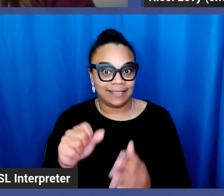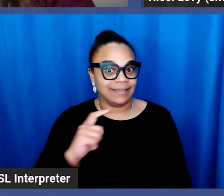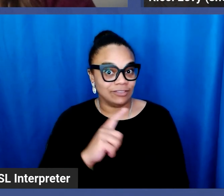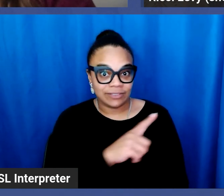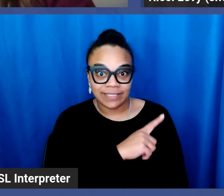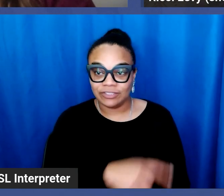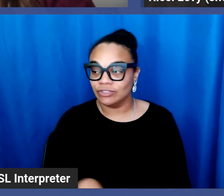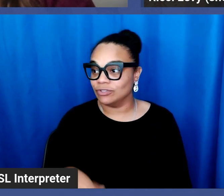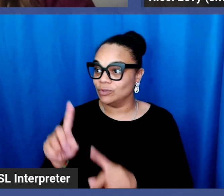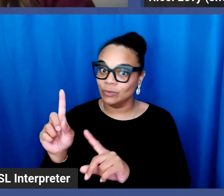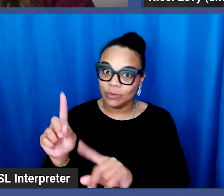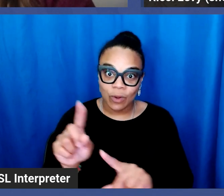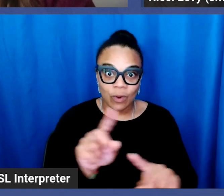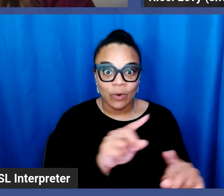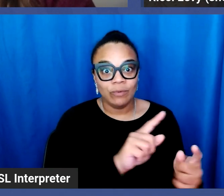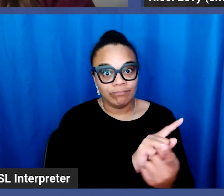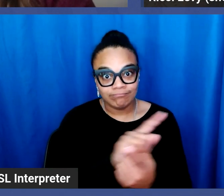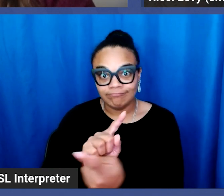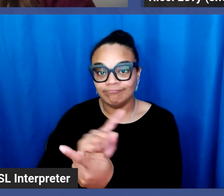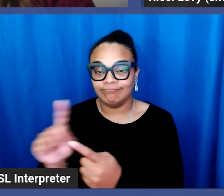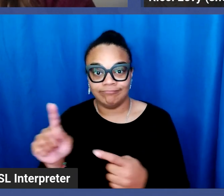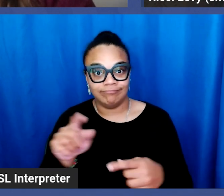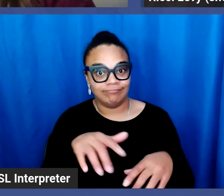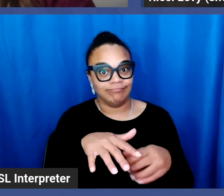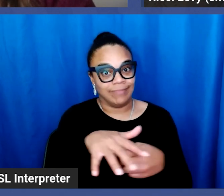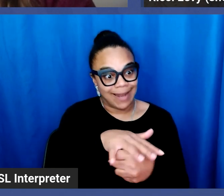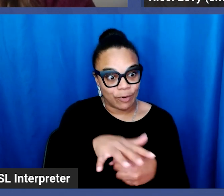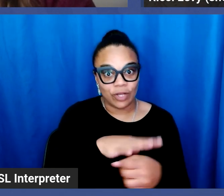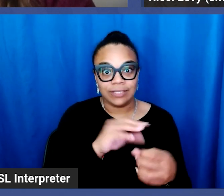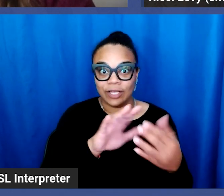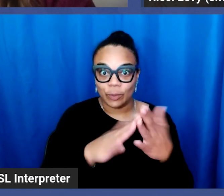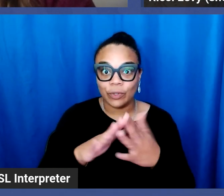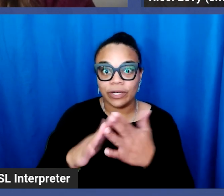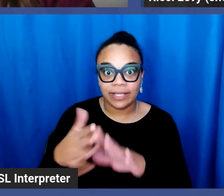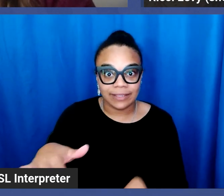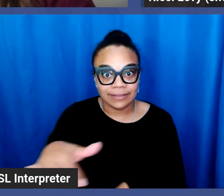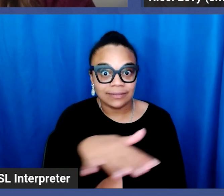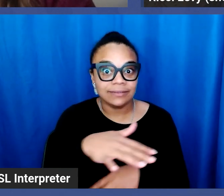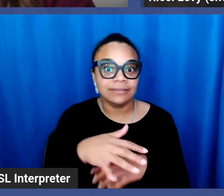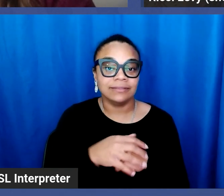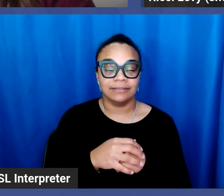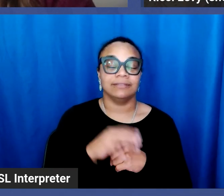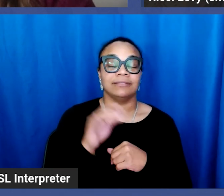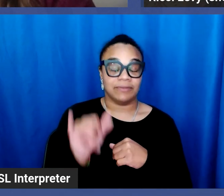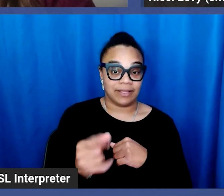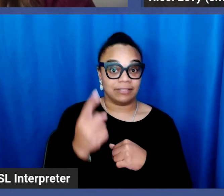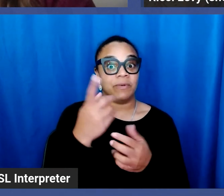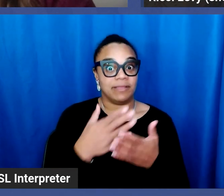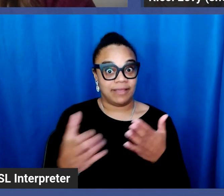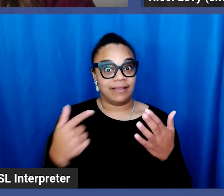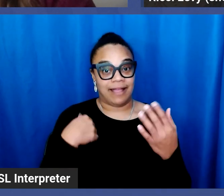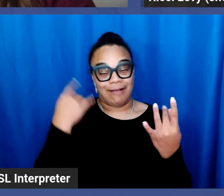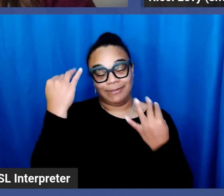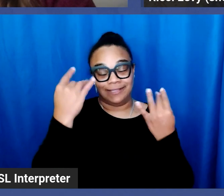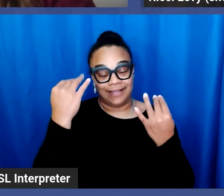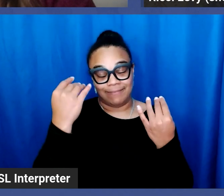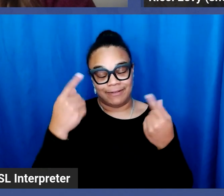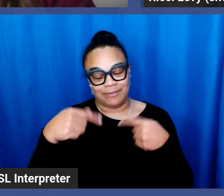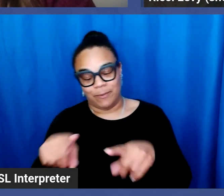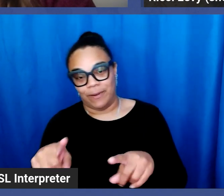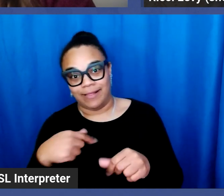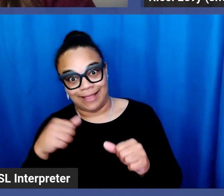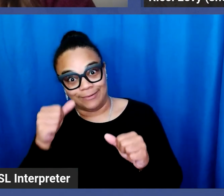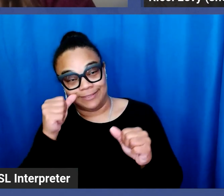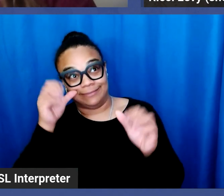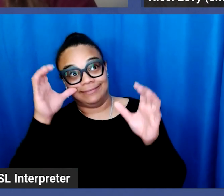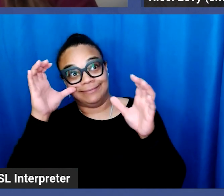and communities. And so that's one of the things I was thinking about while I wasn't sleeping.